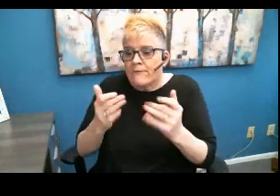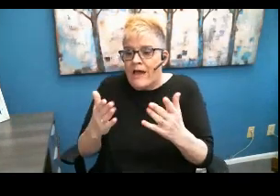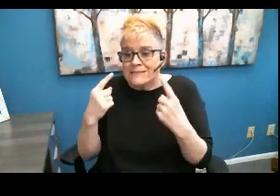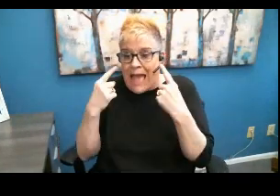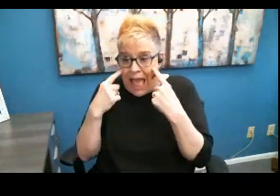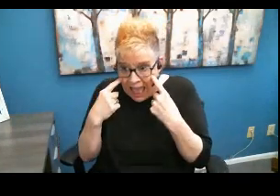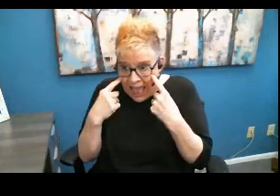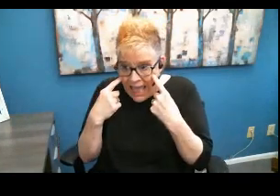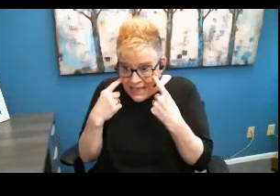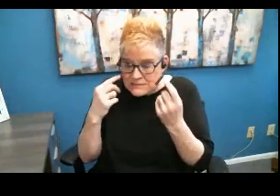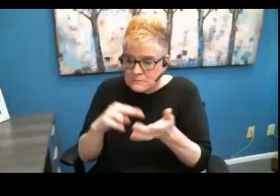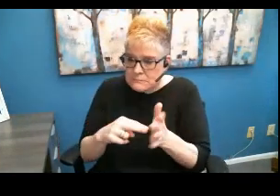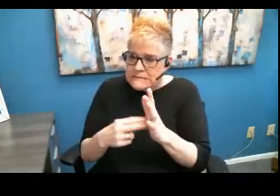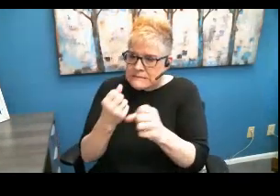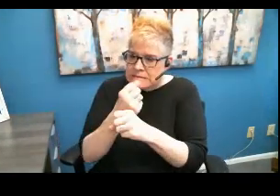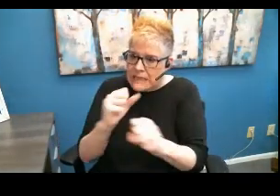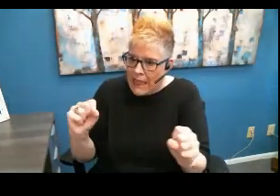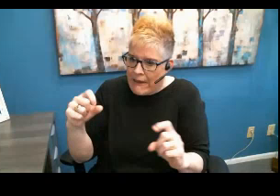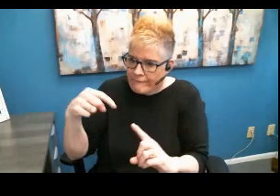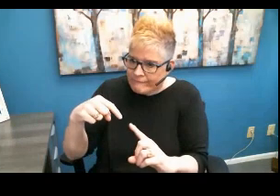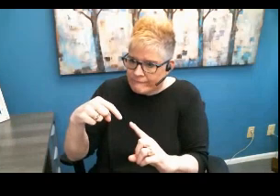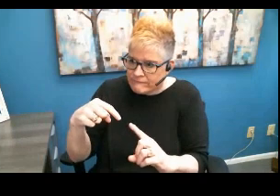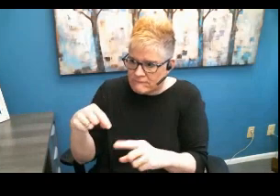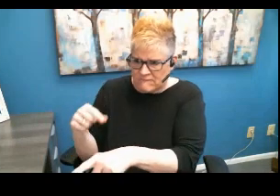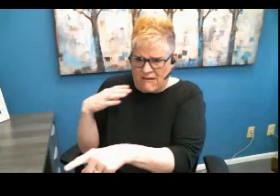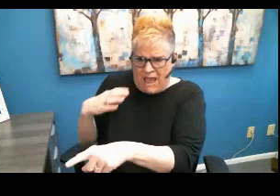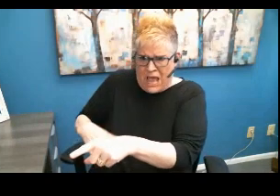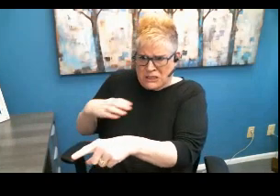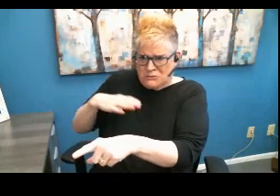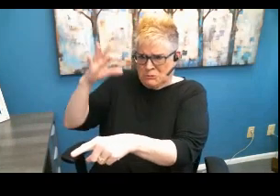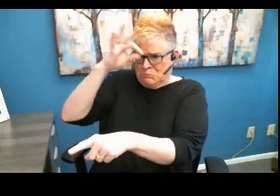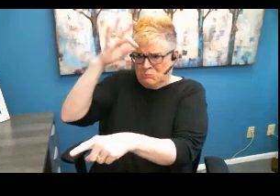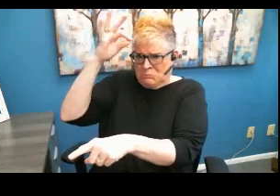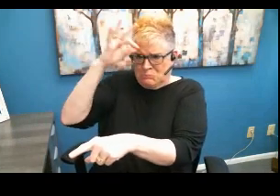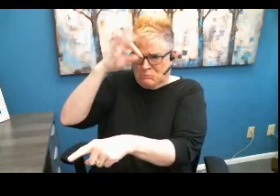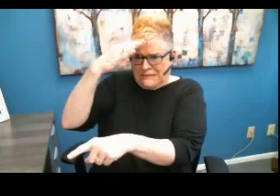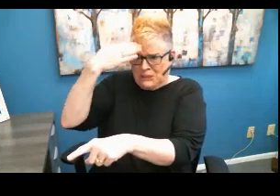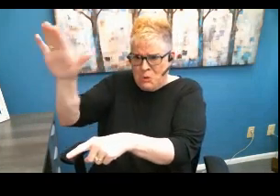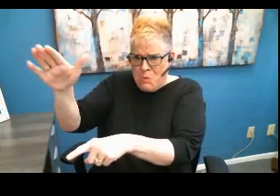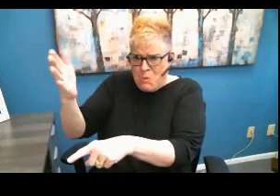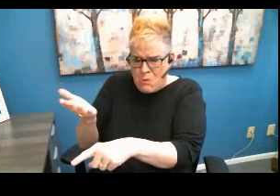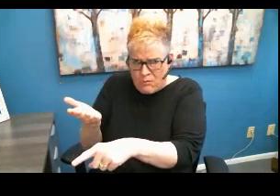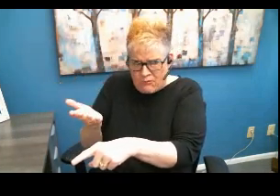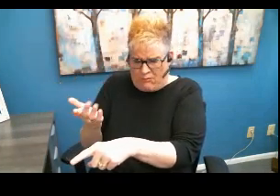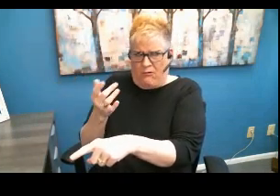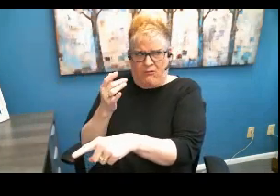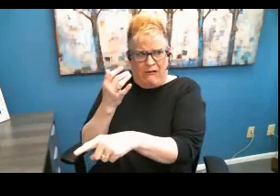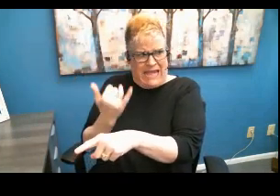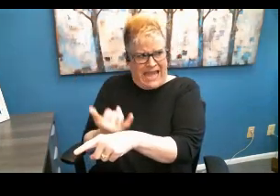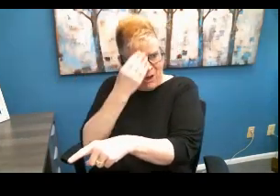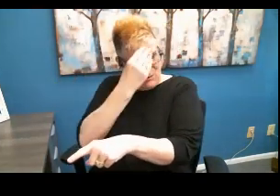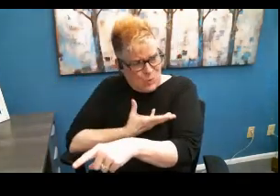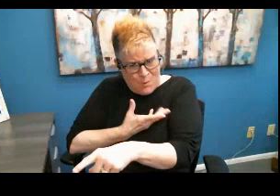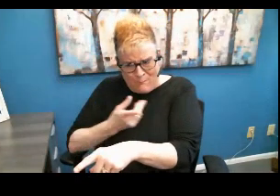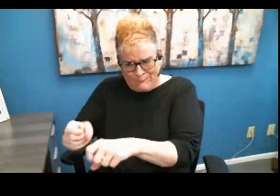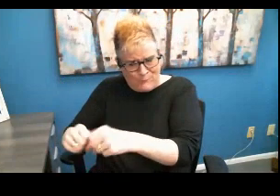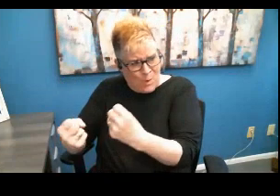safer situation that customer may not even be aware there's an issue with their equipment until somebody